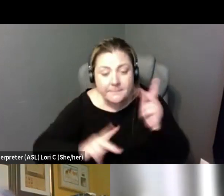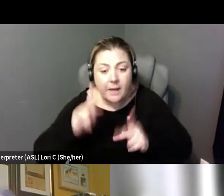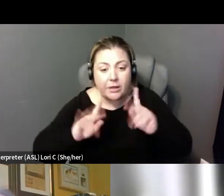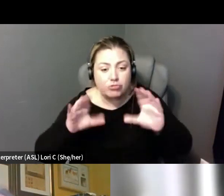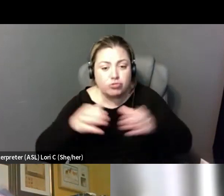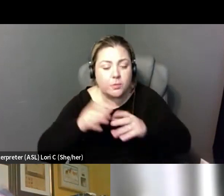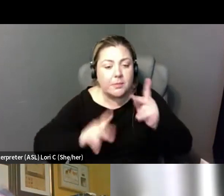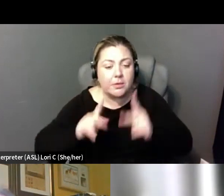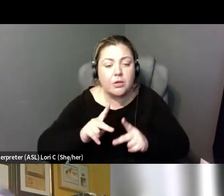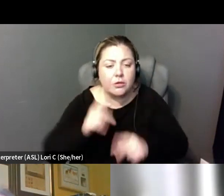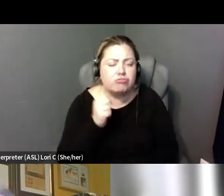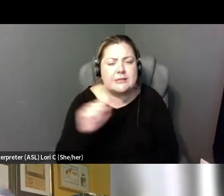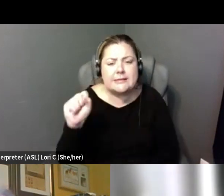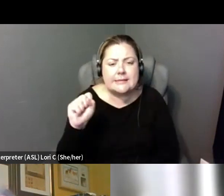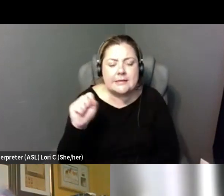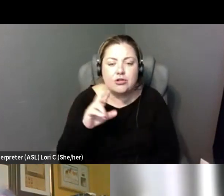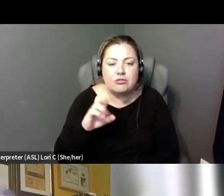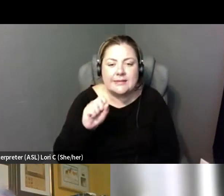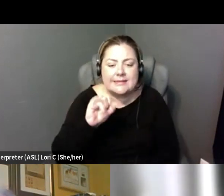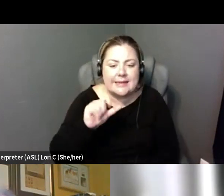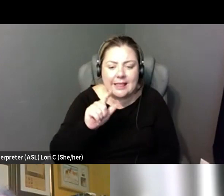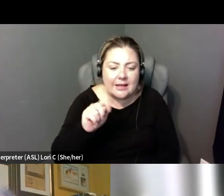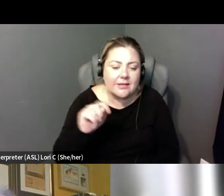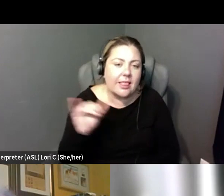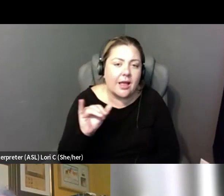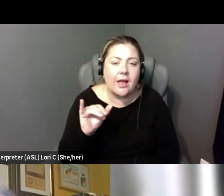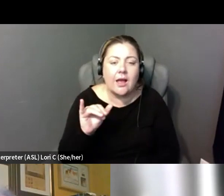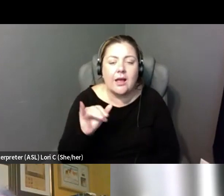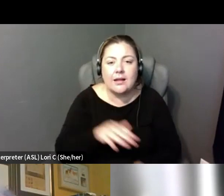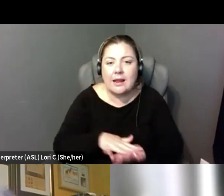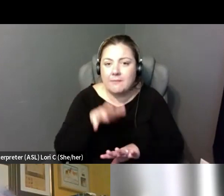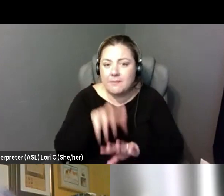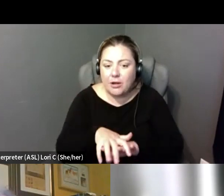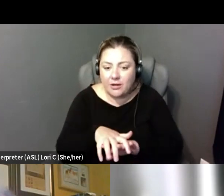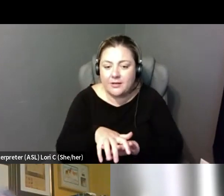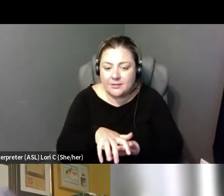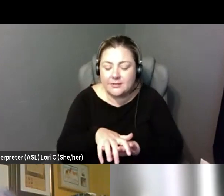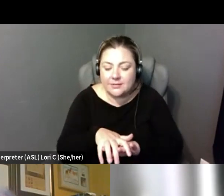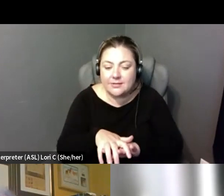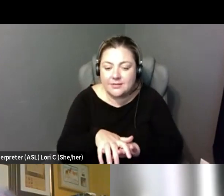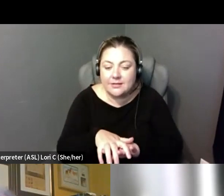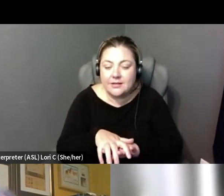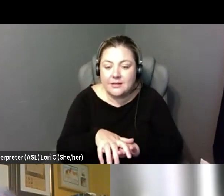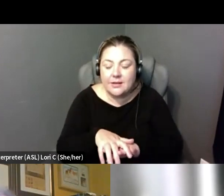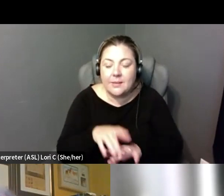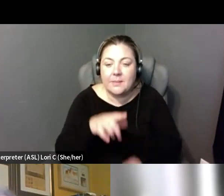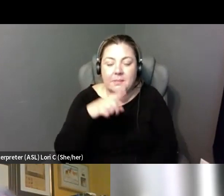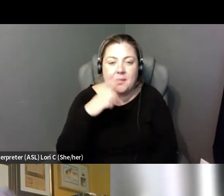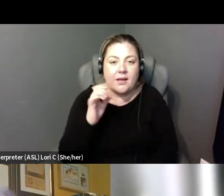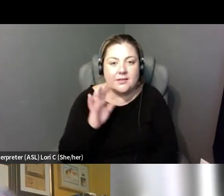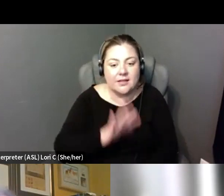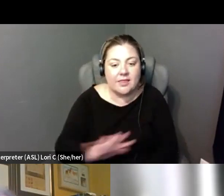we see some communities within Native American Indian population. Some of them have become resilient because of experiences over time,